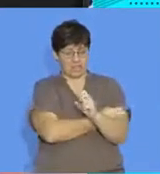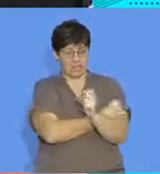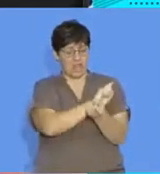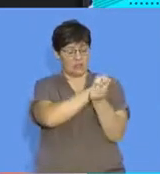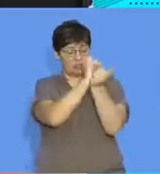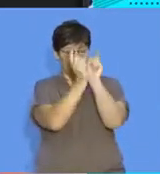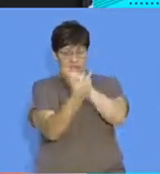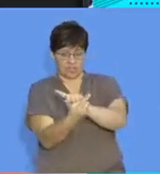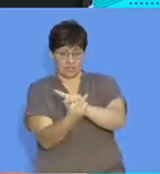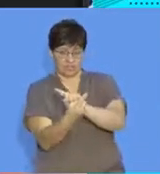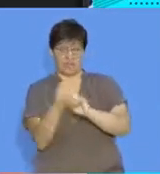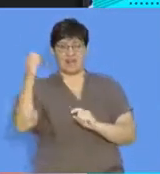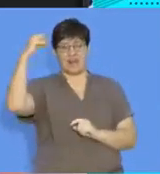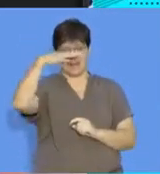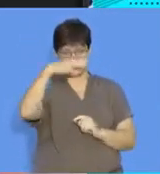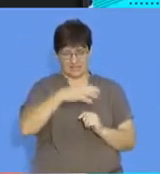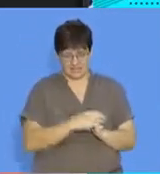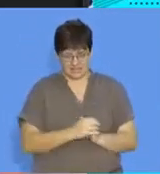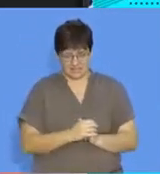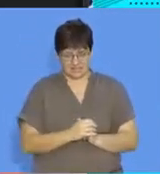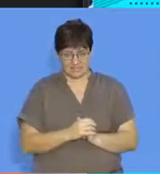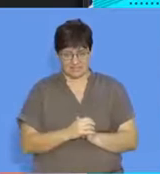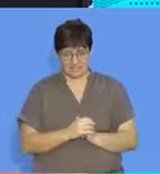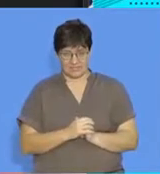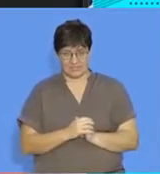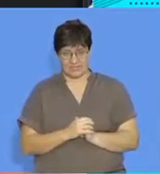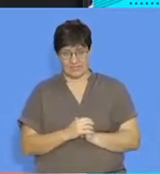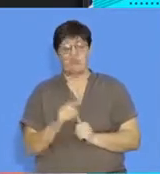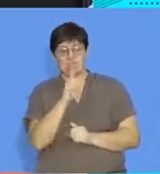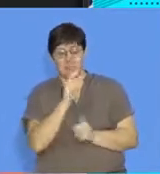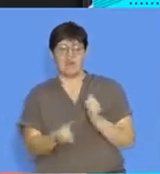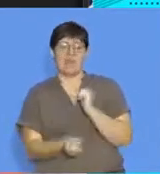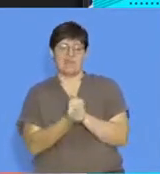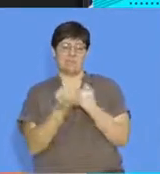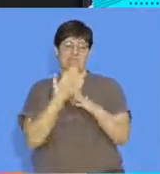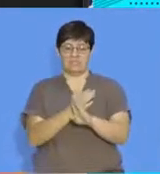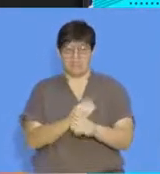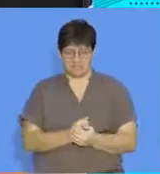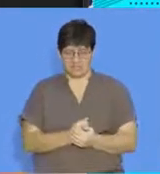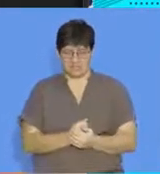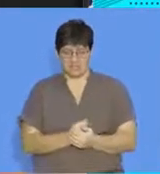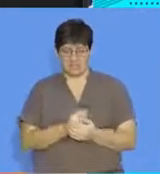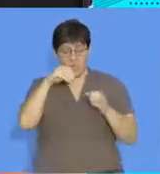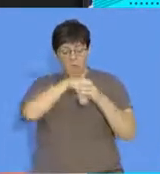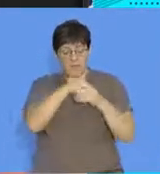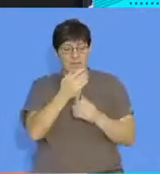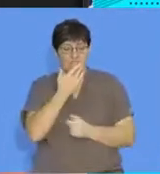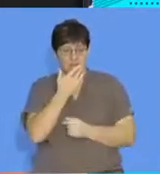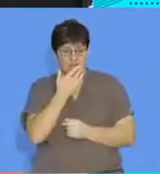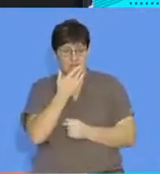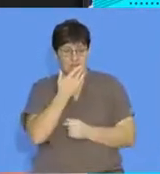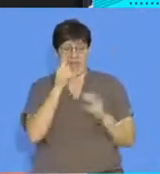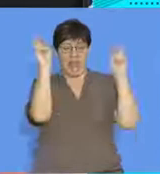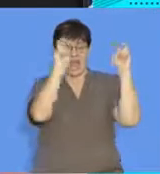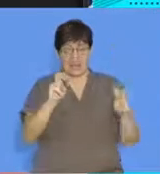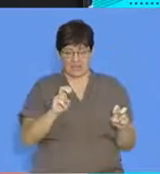electrical energy is transformed to light. Okay, so that's what happens through a resistor. So inside the